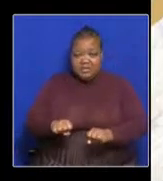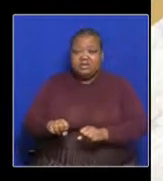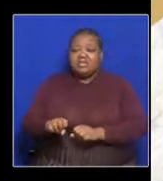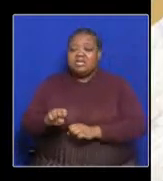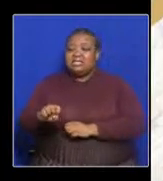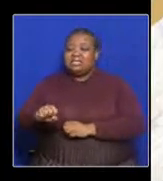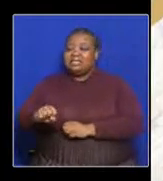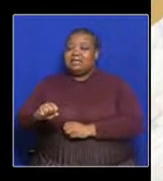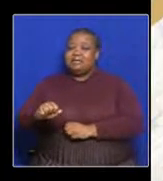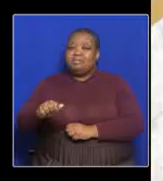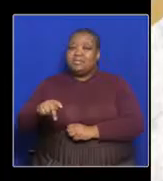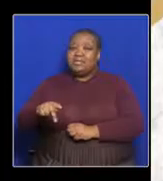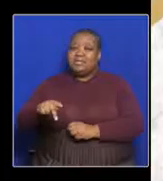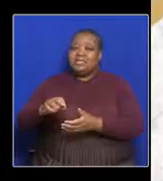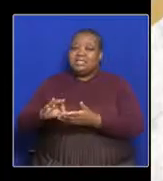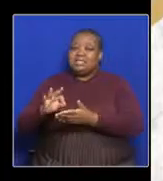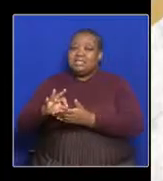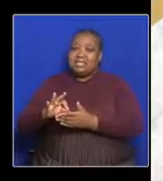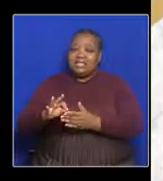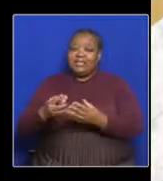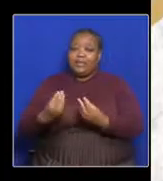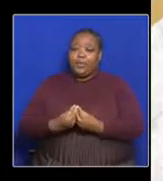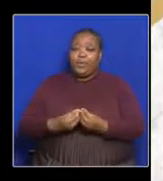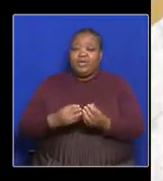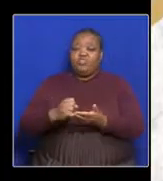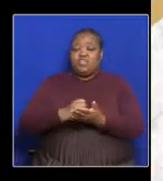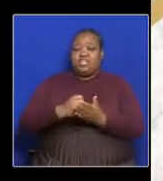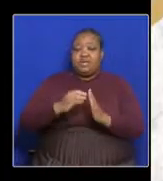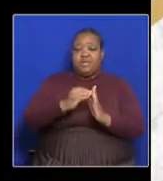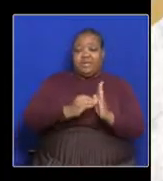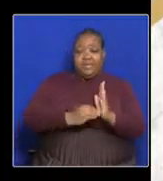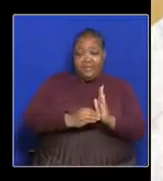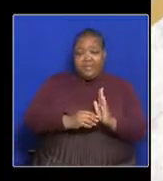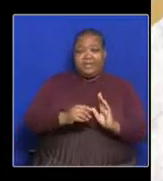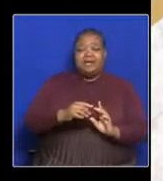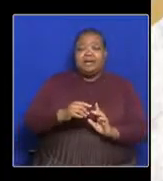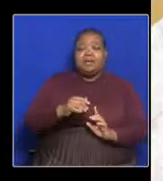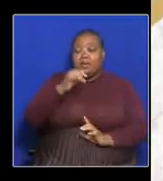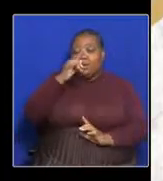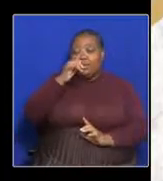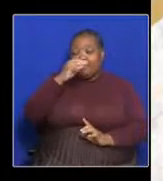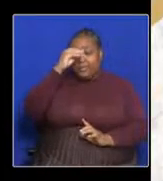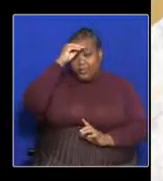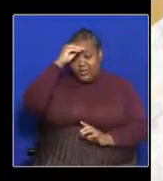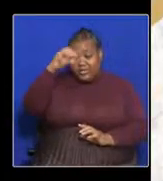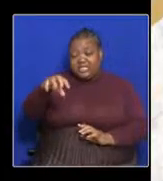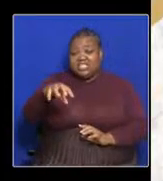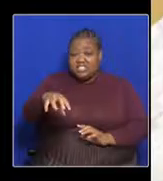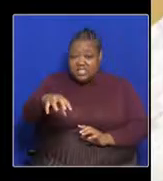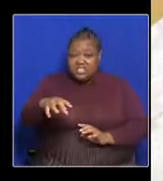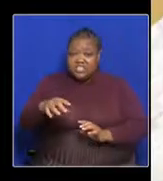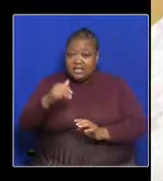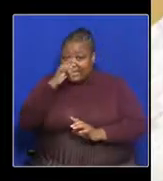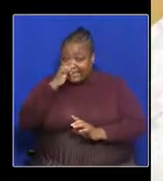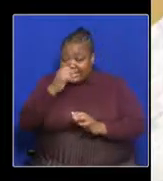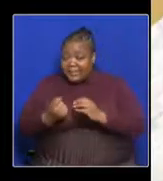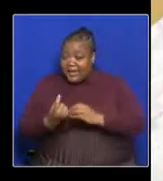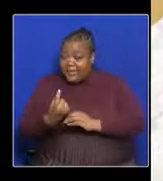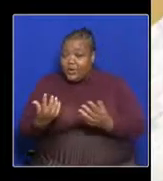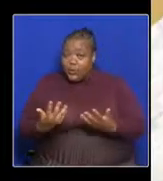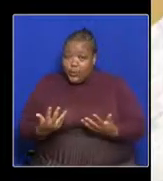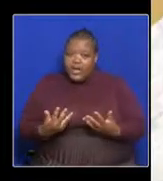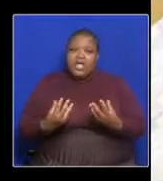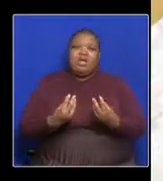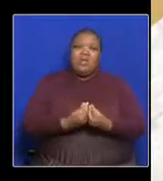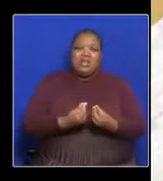the relevant police station where the crime was committed or where the property was found. Then it continues, and then transferred to